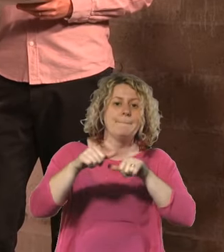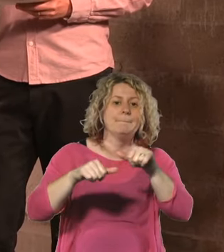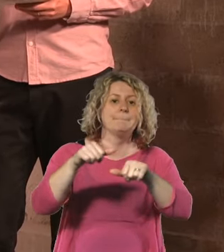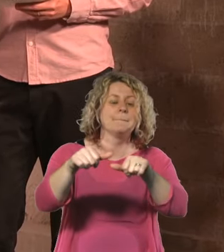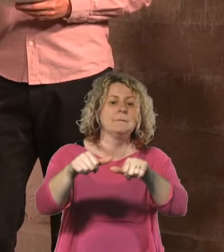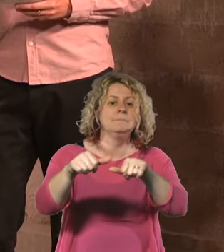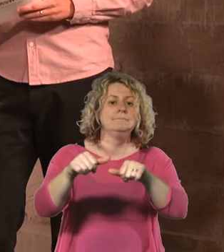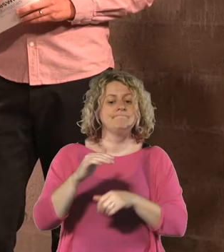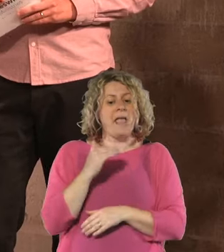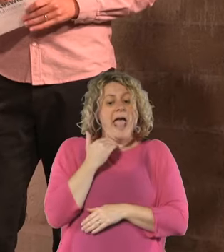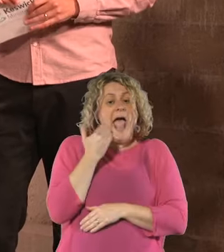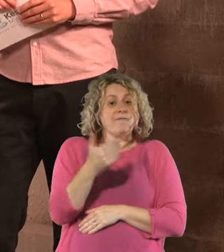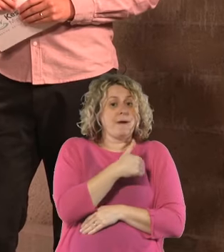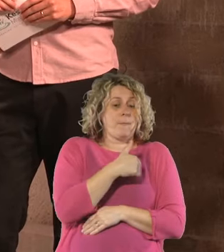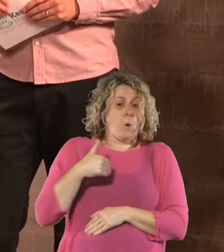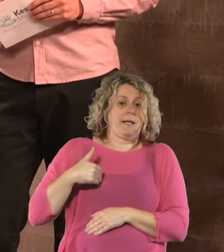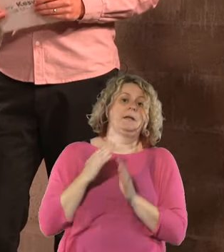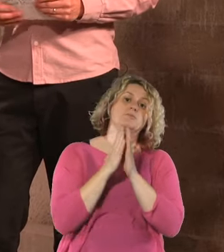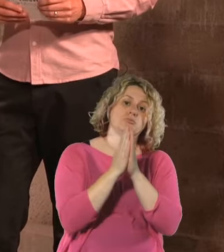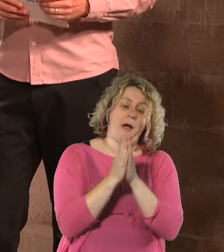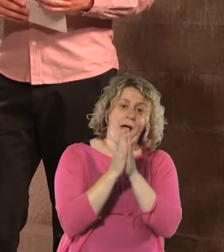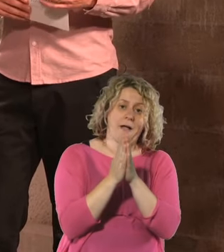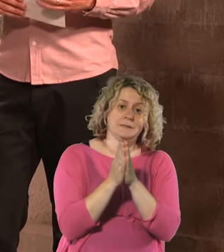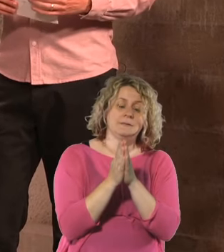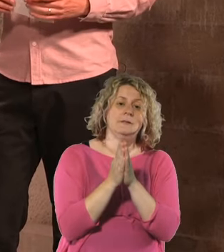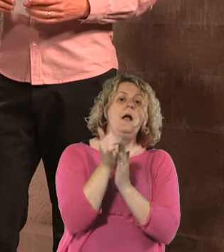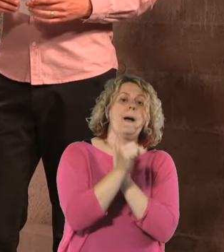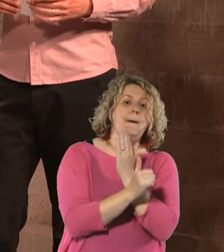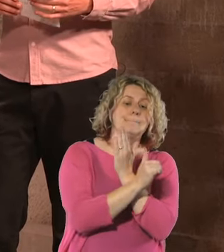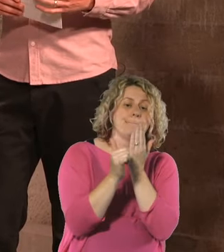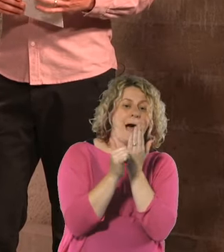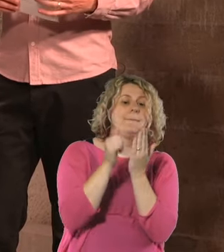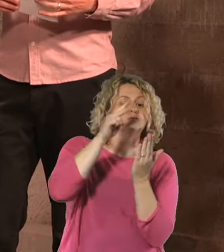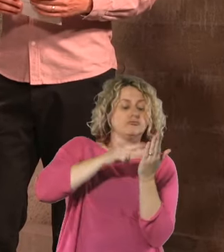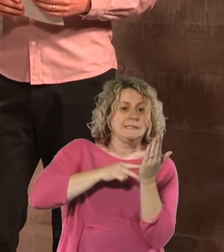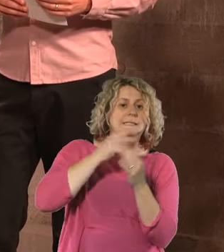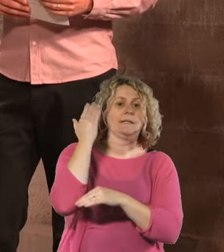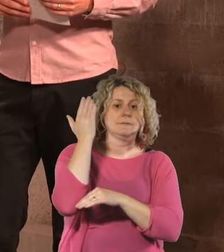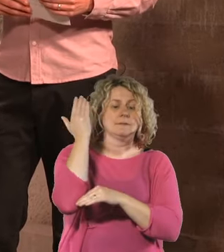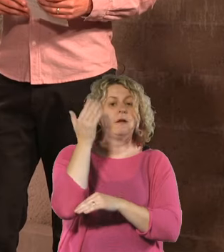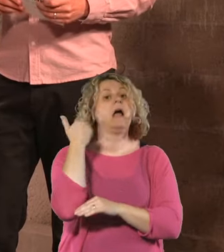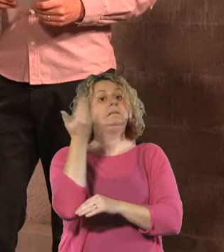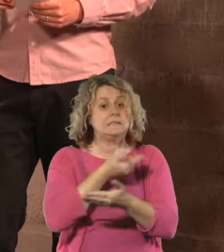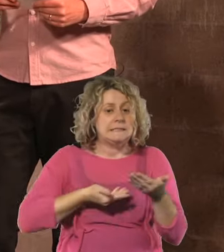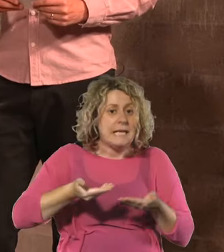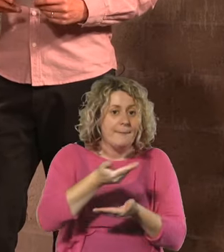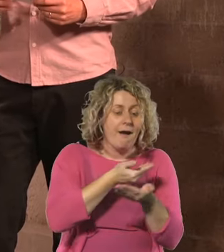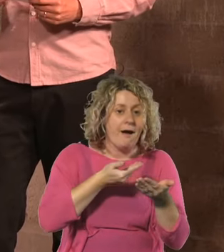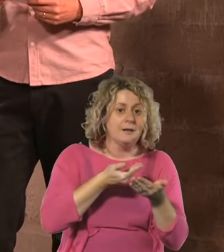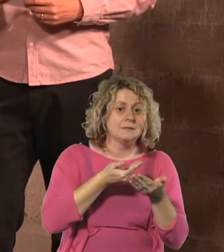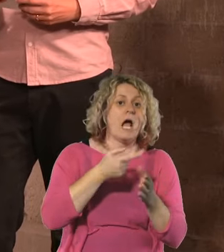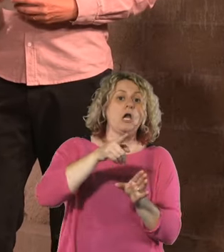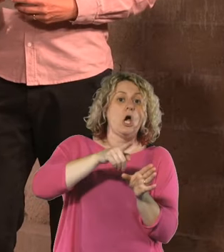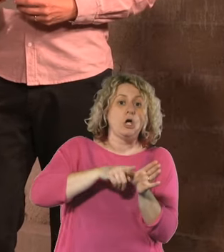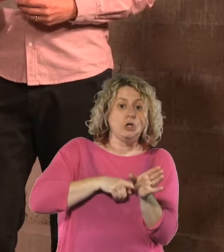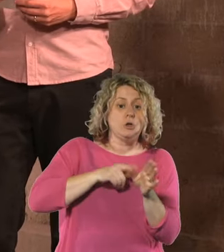So each morning there's a prayer meeting, there's the morning Bible readings and seminars, there's a youth and children's programme, and every